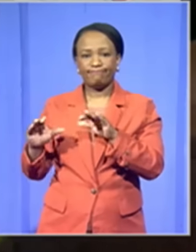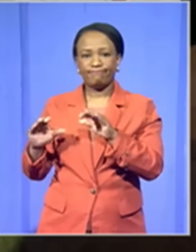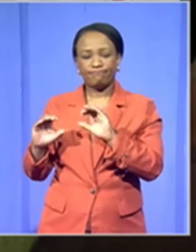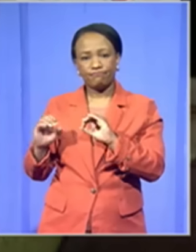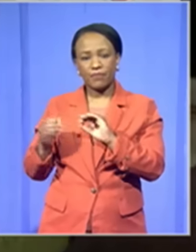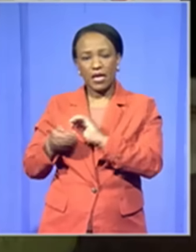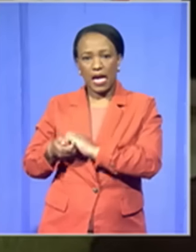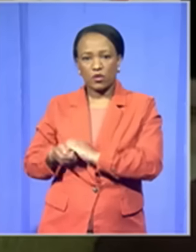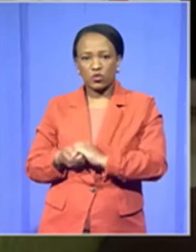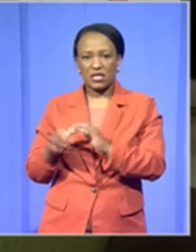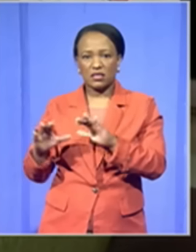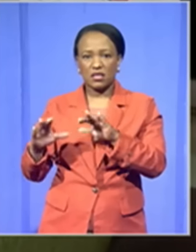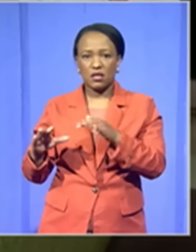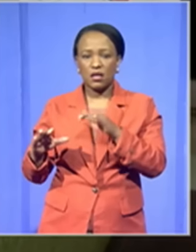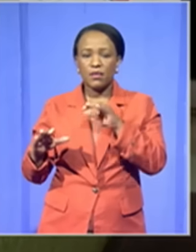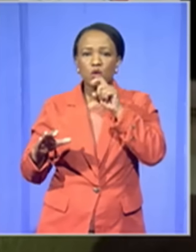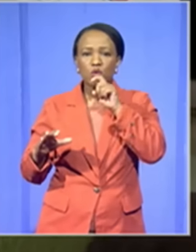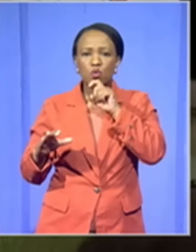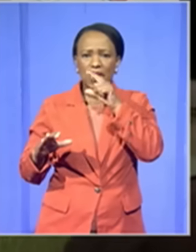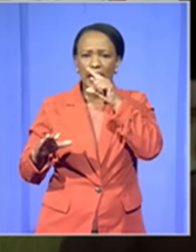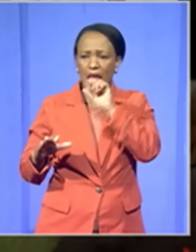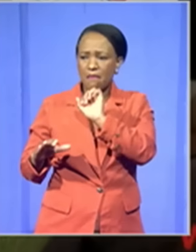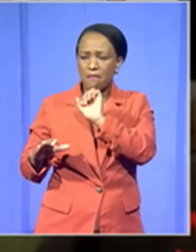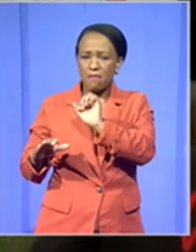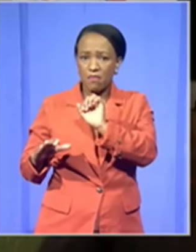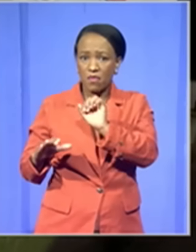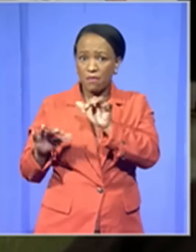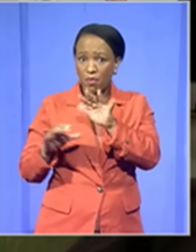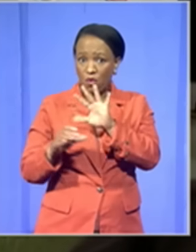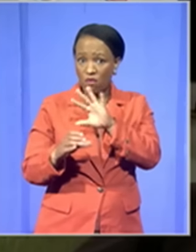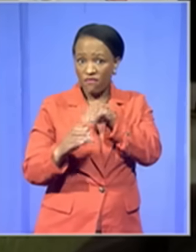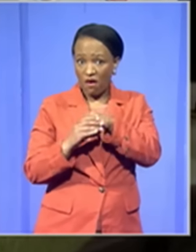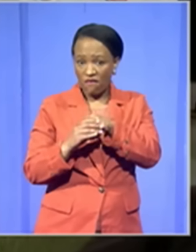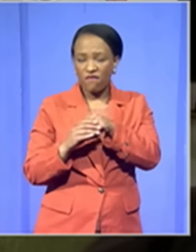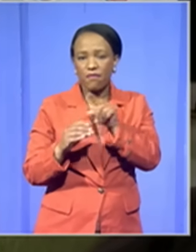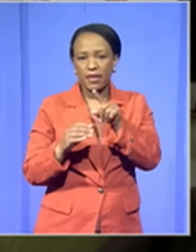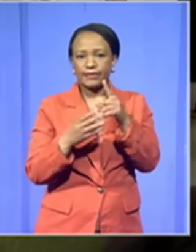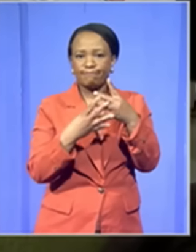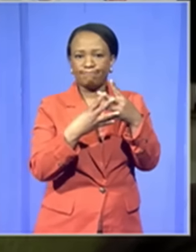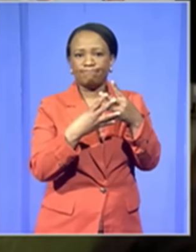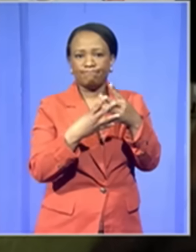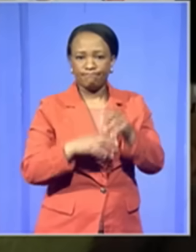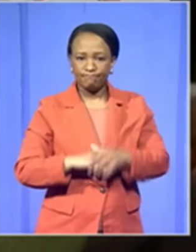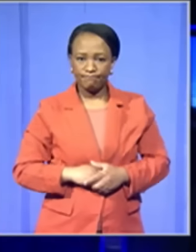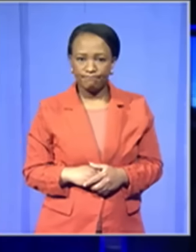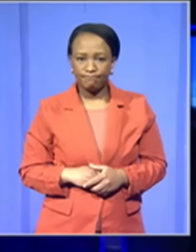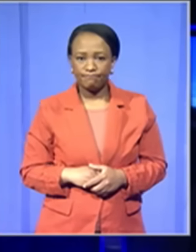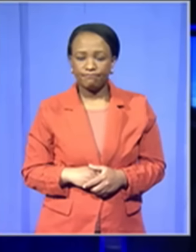diketso tsena di entswe lebitsong la yona mme ba amehang ba tla qoswa.